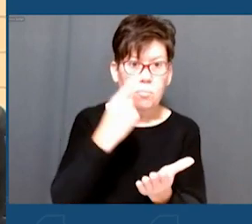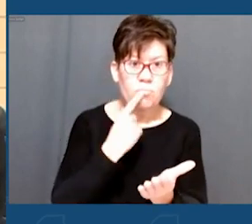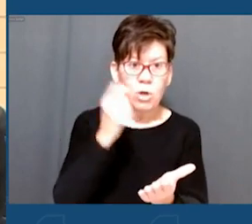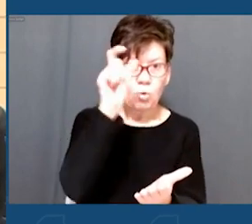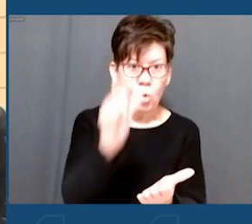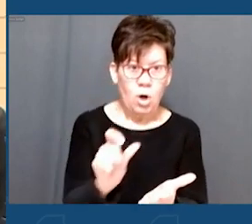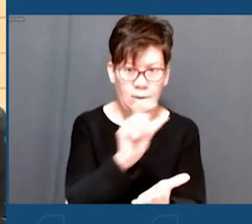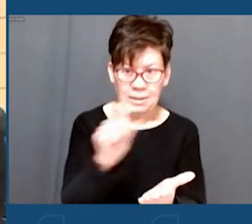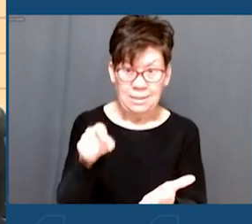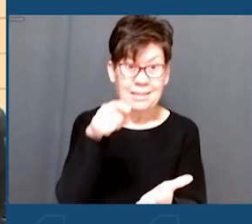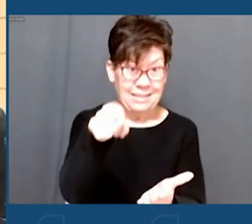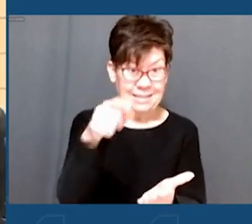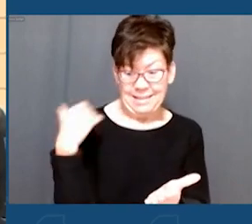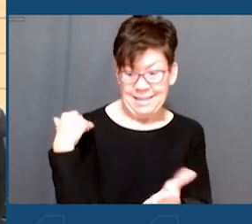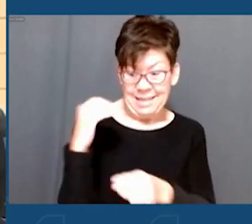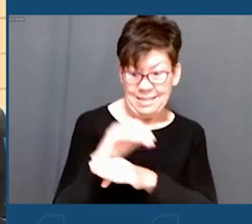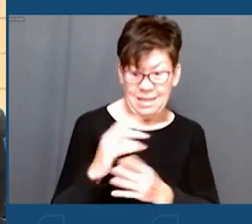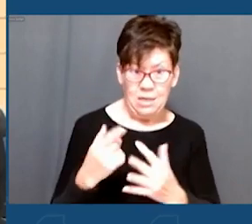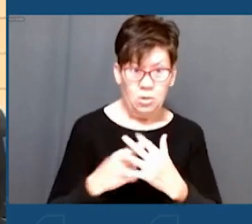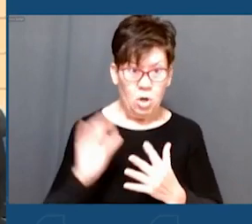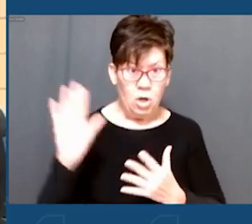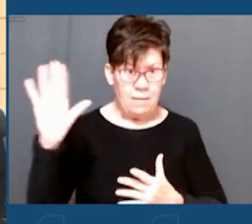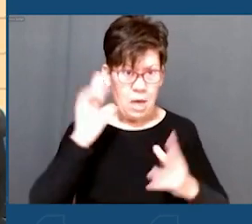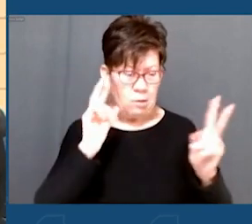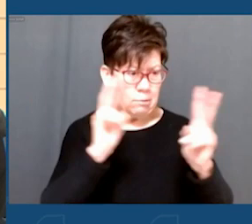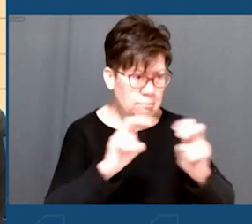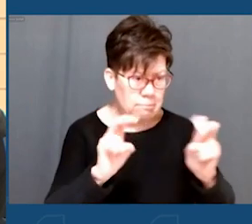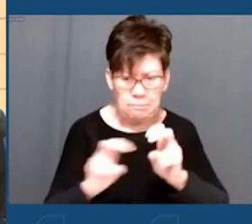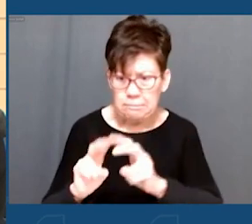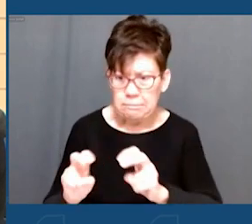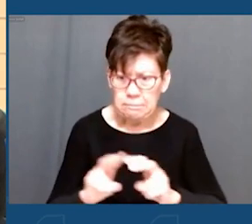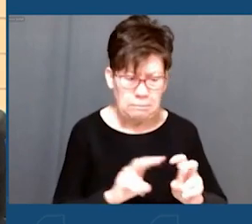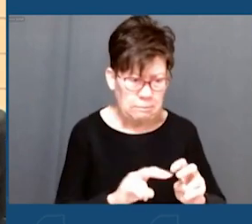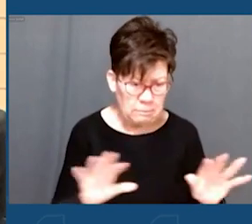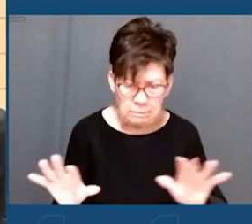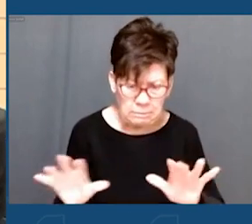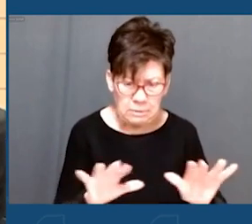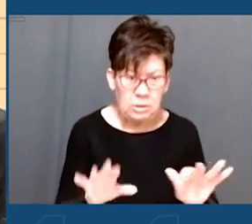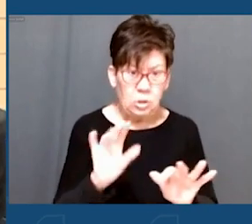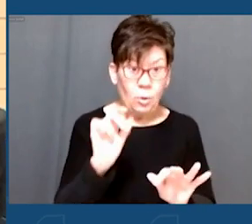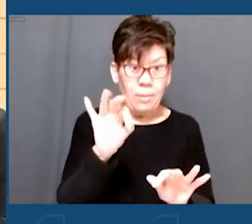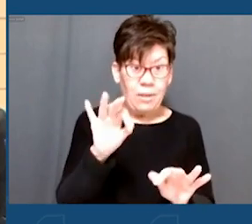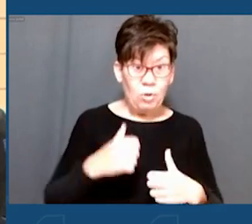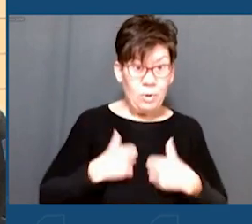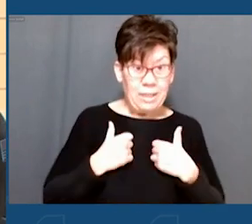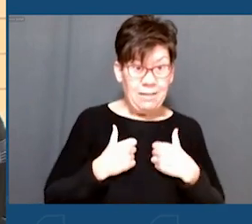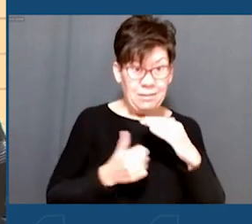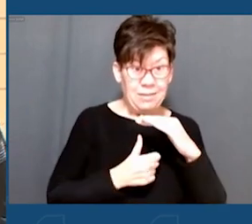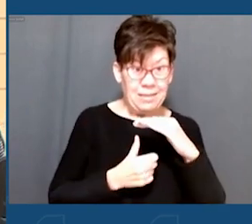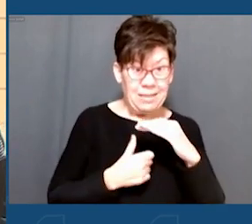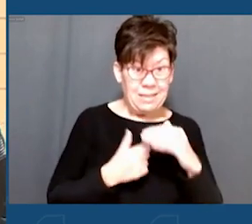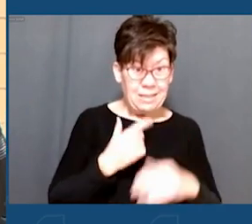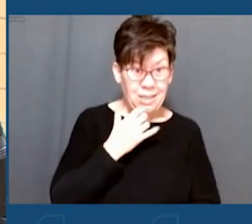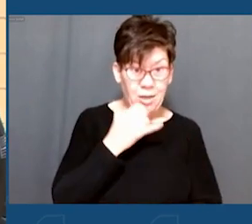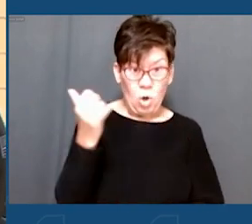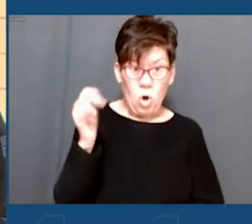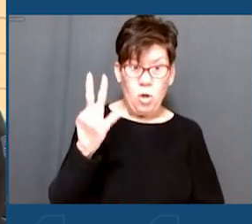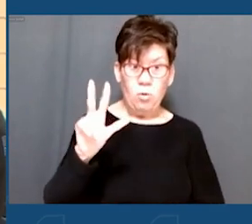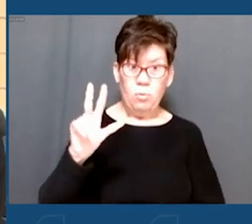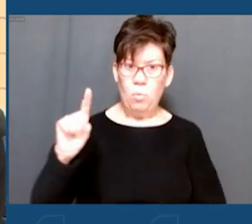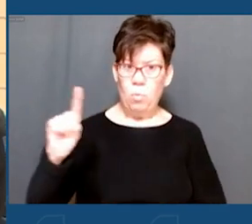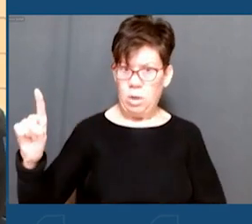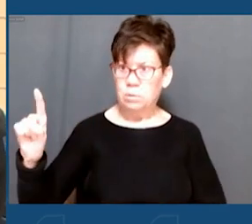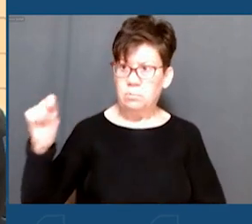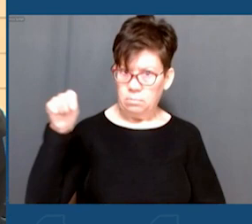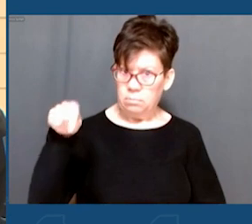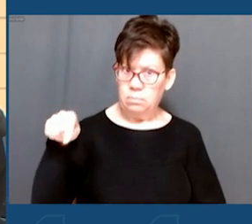their assessment, so we really need you to call 311 if you lived in a basement, and we're gonna work extremely hard with the City